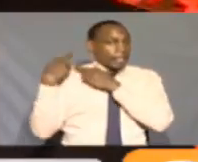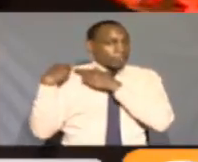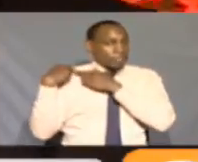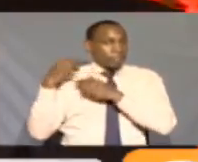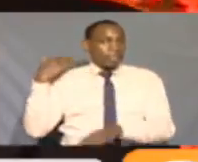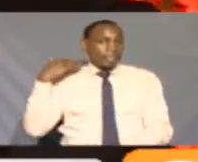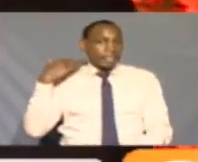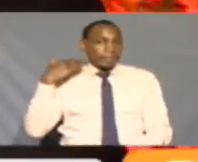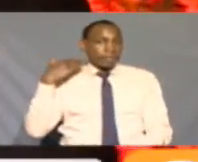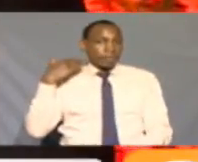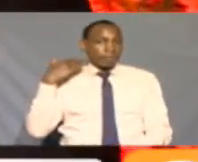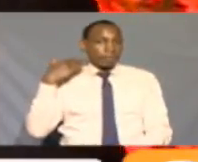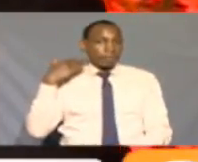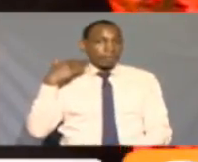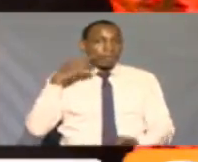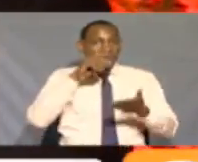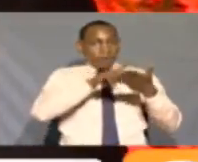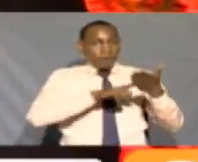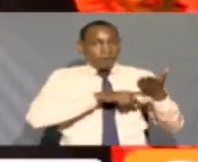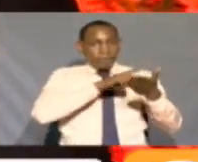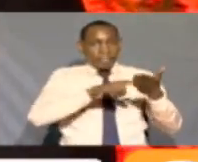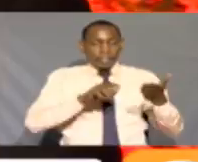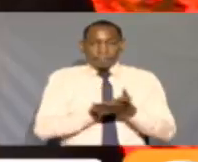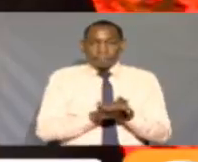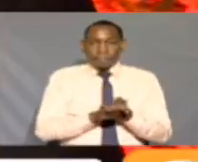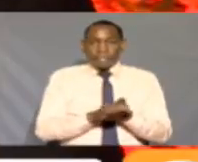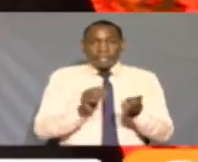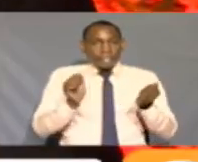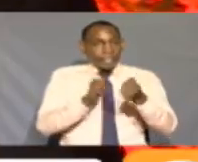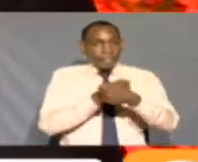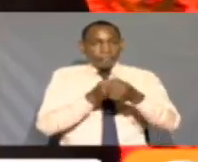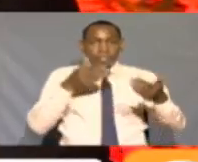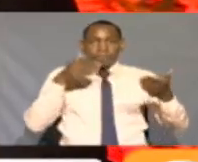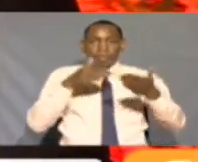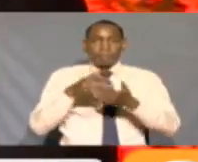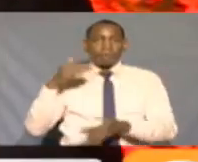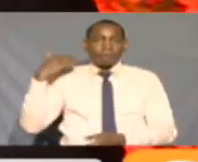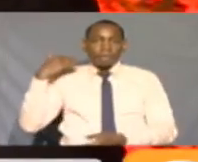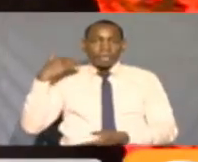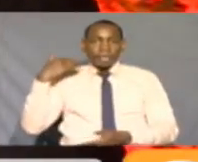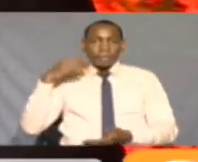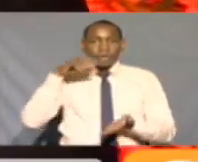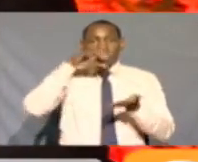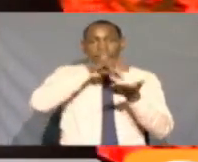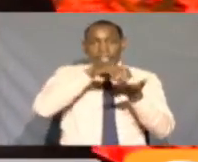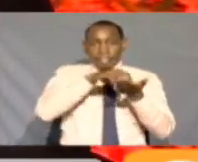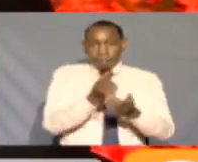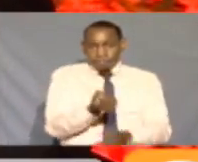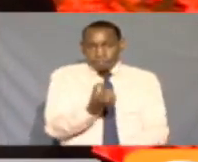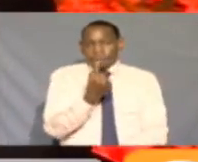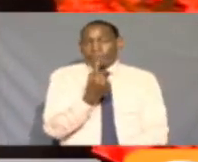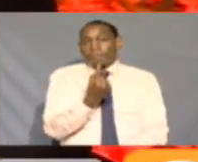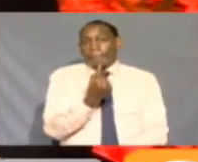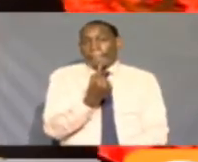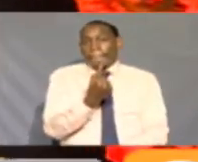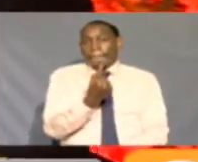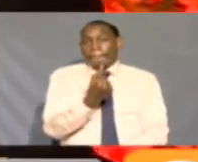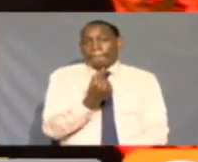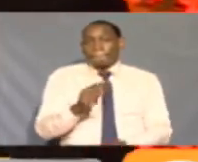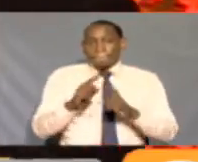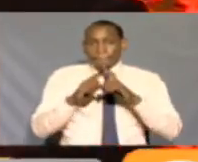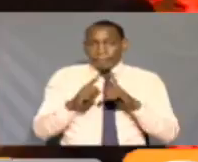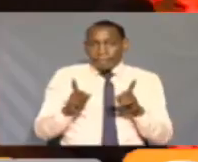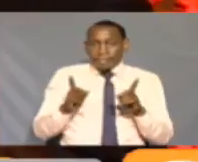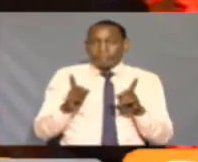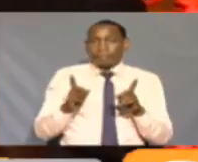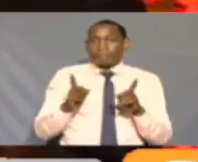a criminal offense, nothing stops. Criminal charges are being brought against him. But that's